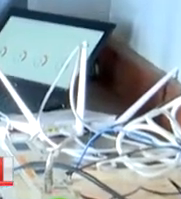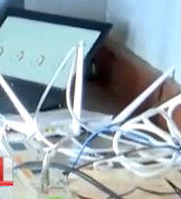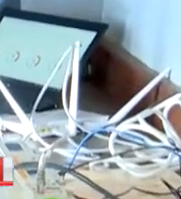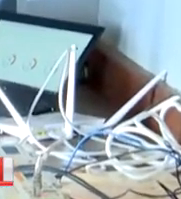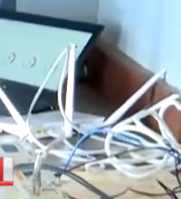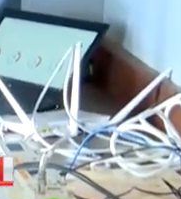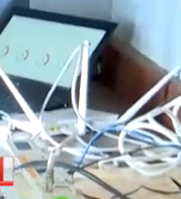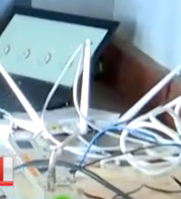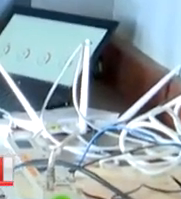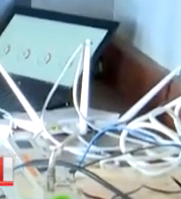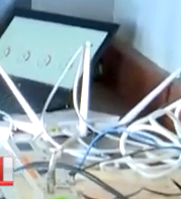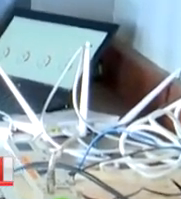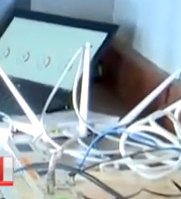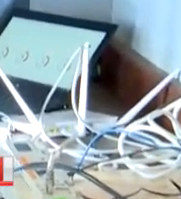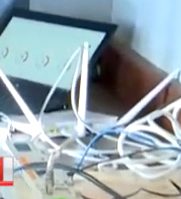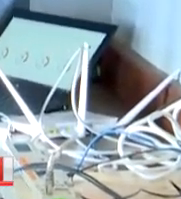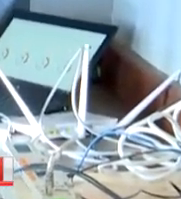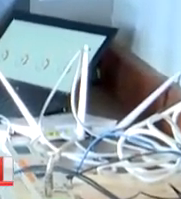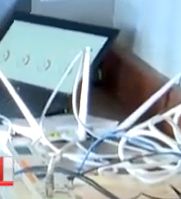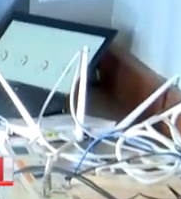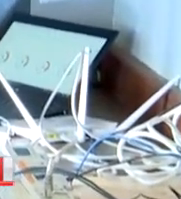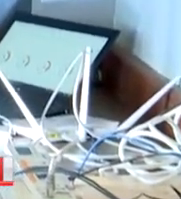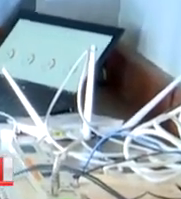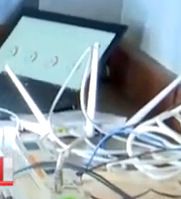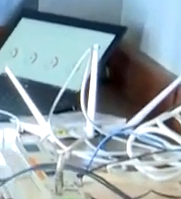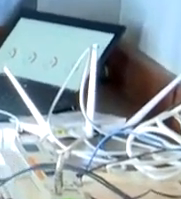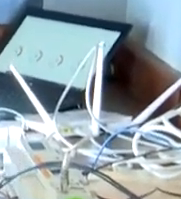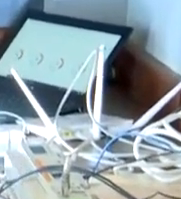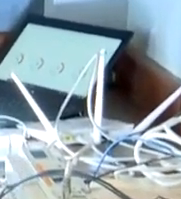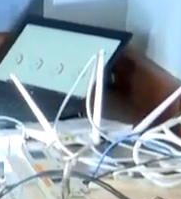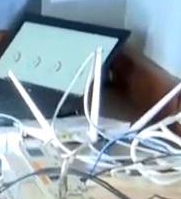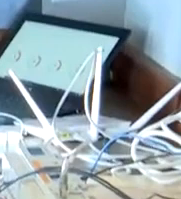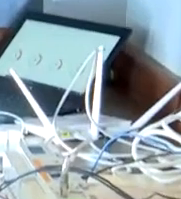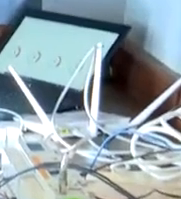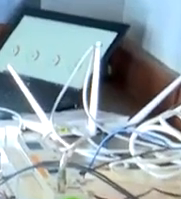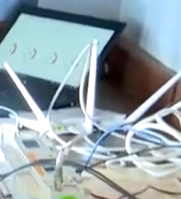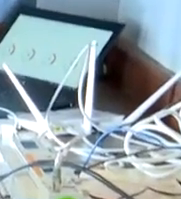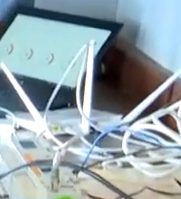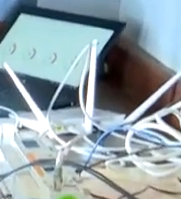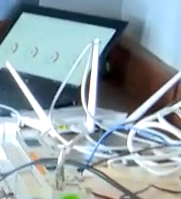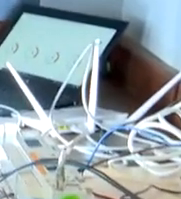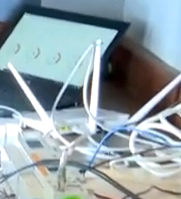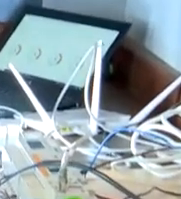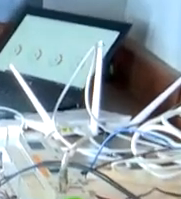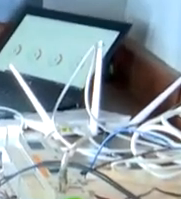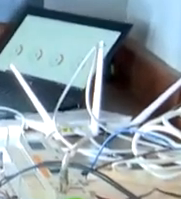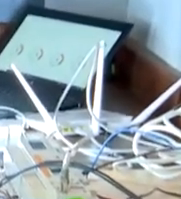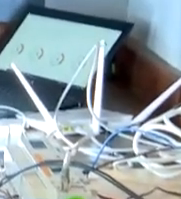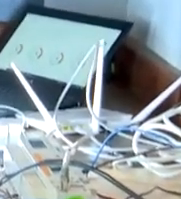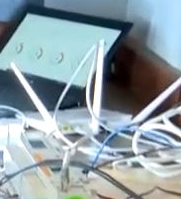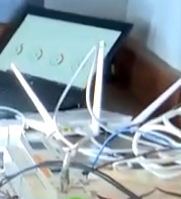Once we've gotten that data, we can be able to consume it, generate reports, create